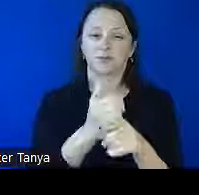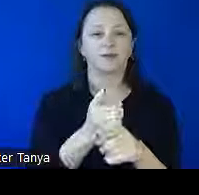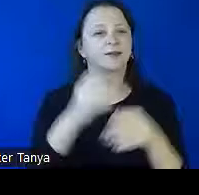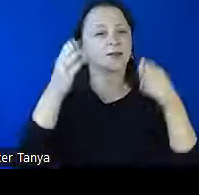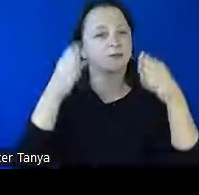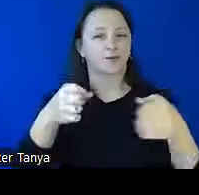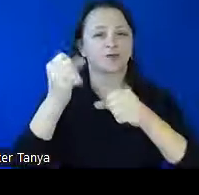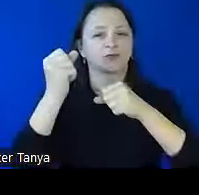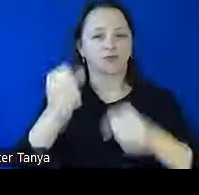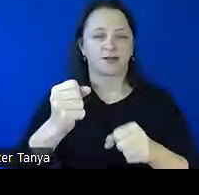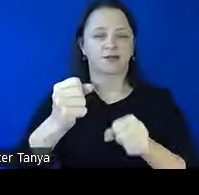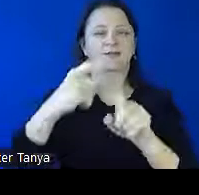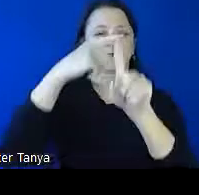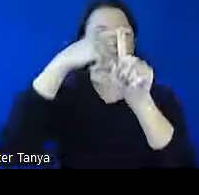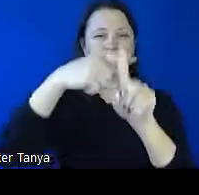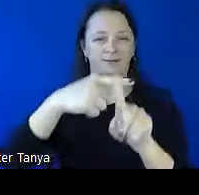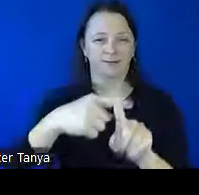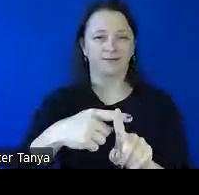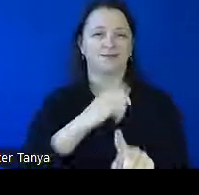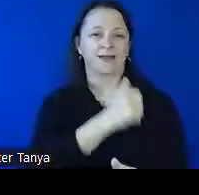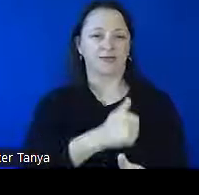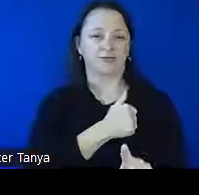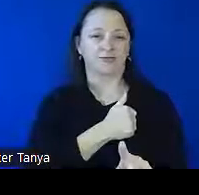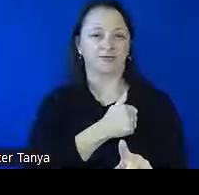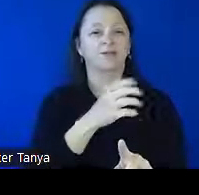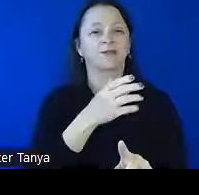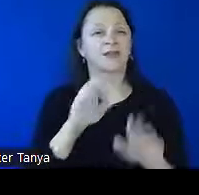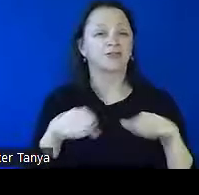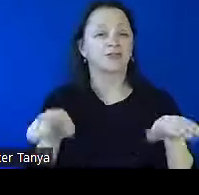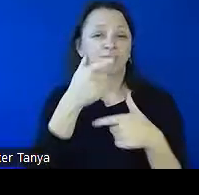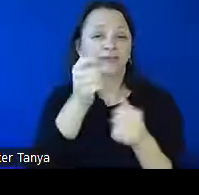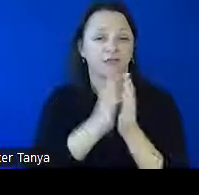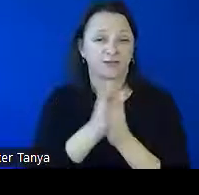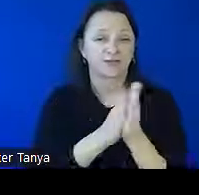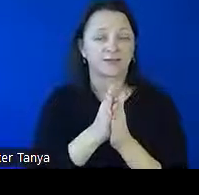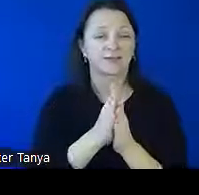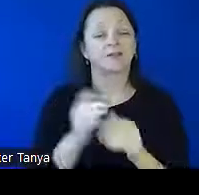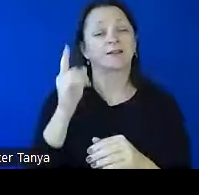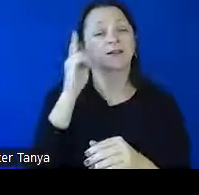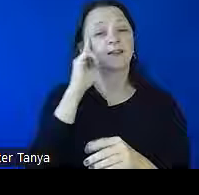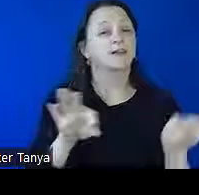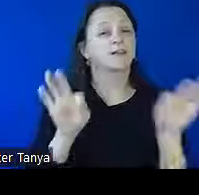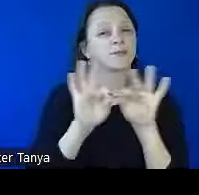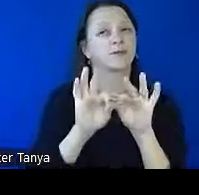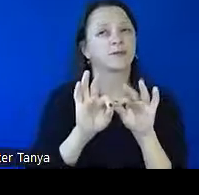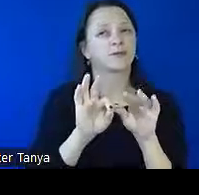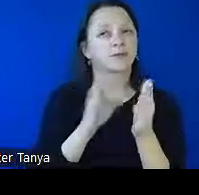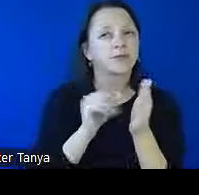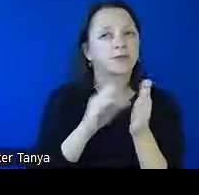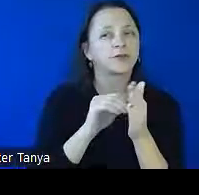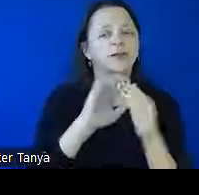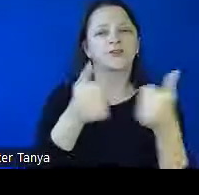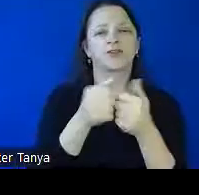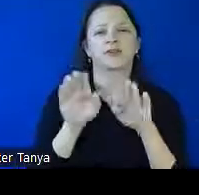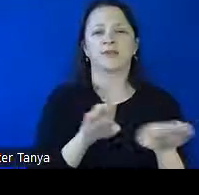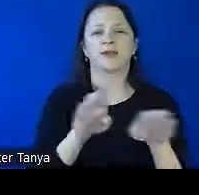positive attributes, and a child's interests. And I think it's clinically very relevant to find out when do the challenging